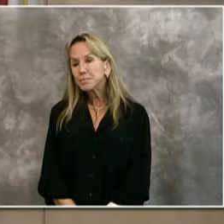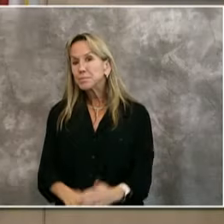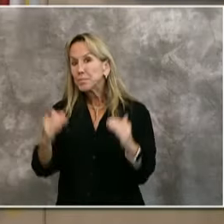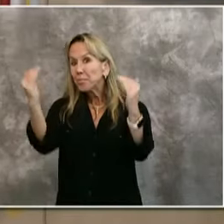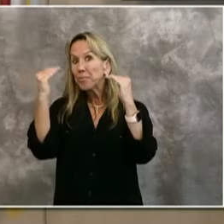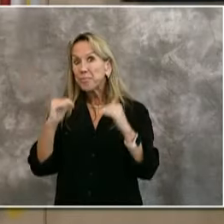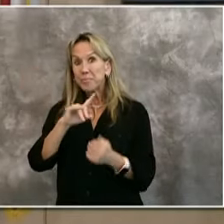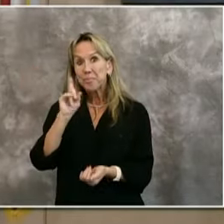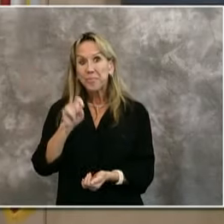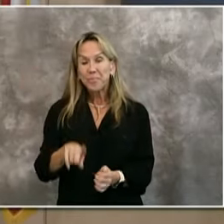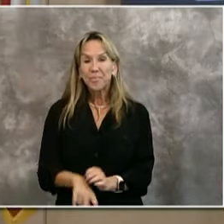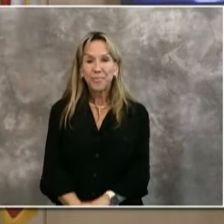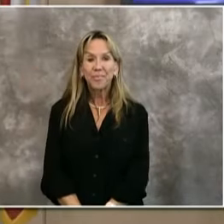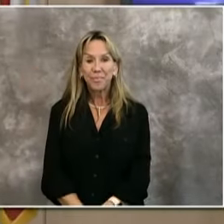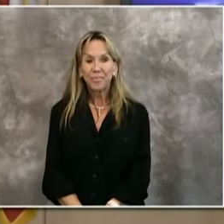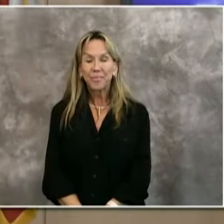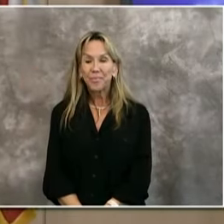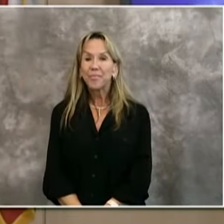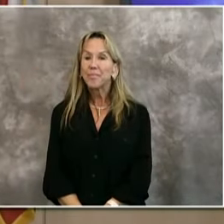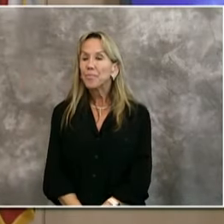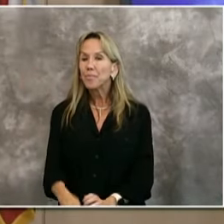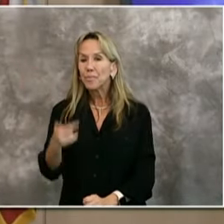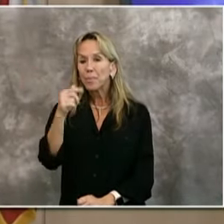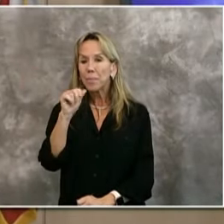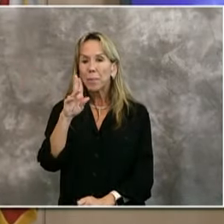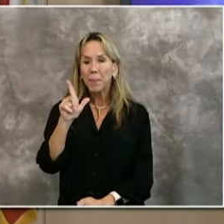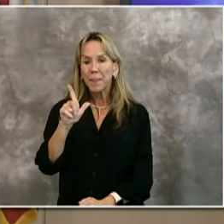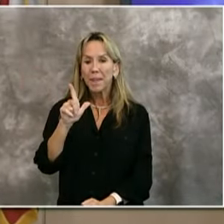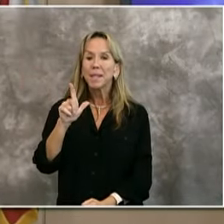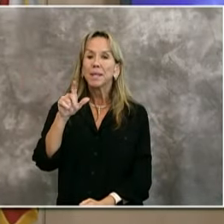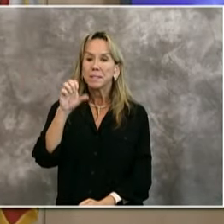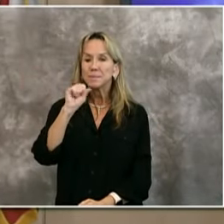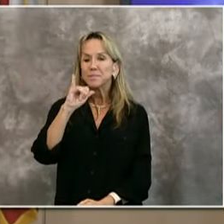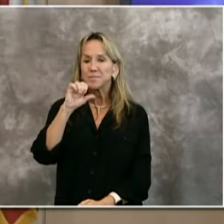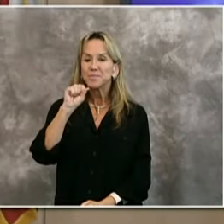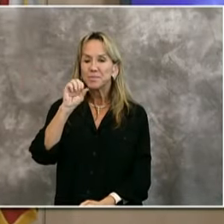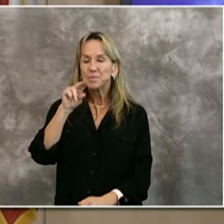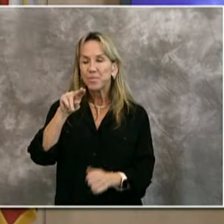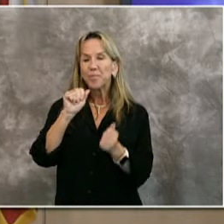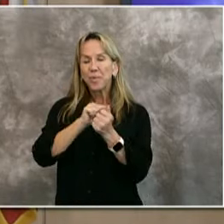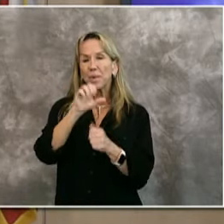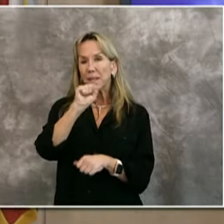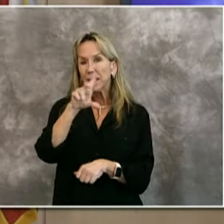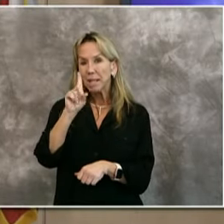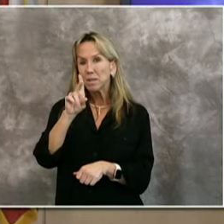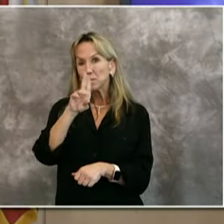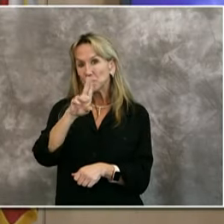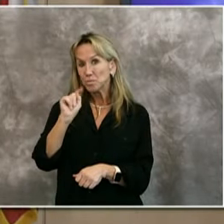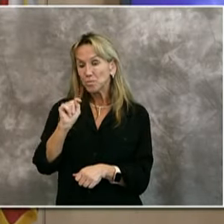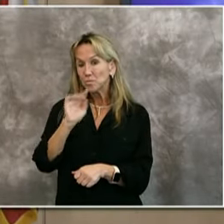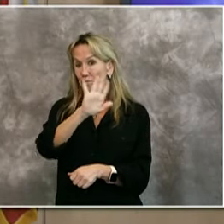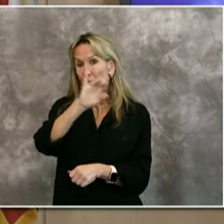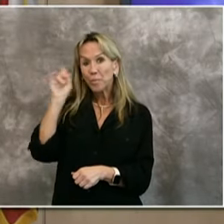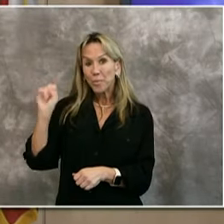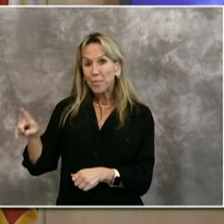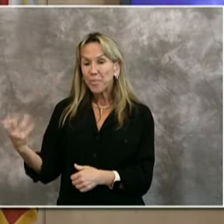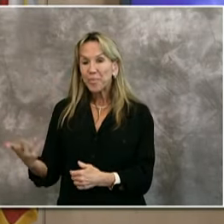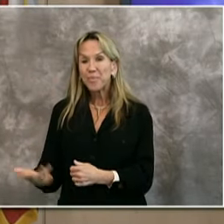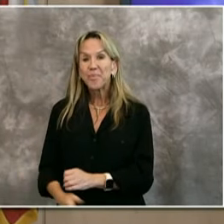Next question. Yes, Paul Sisson with the San Diego Union Tribune. Please ask your question.